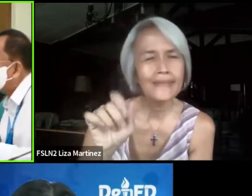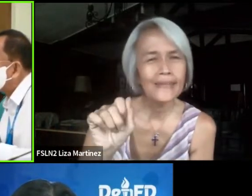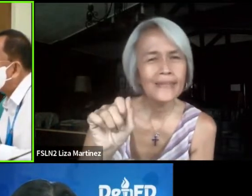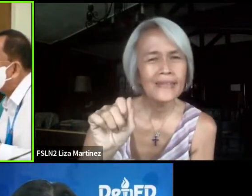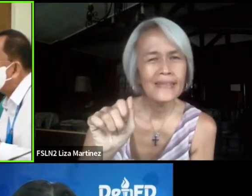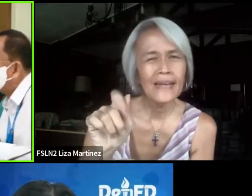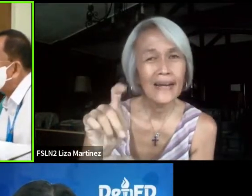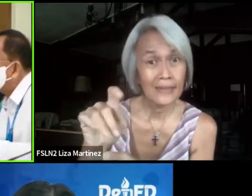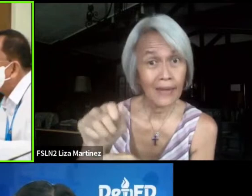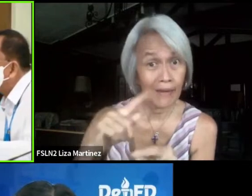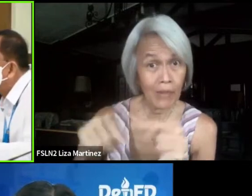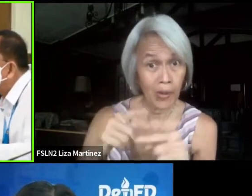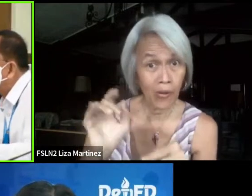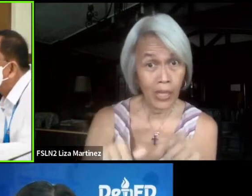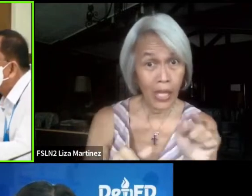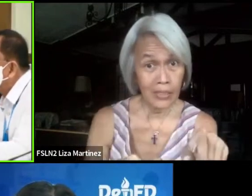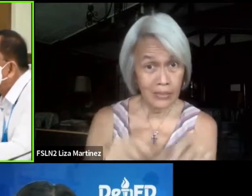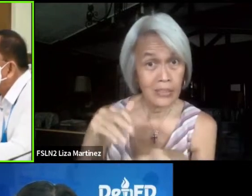office?